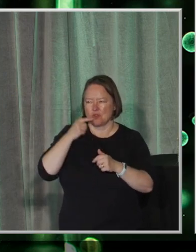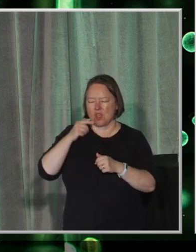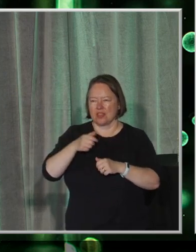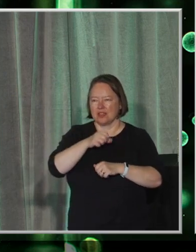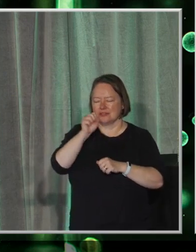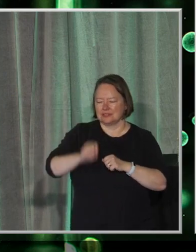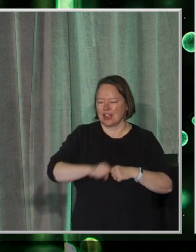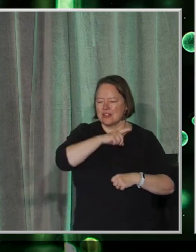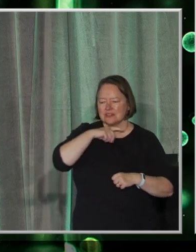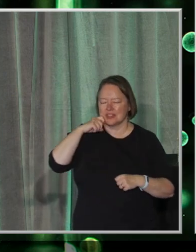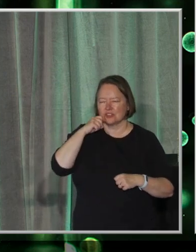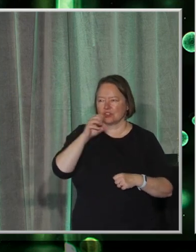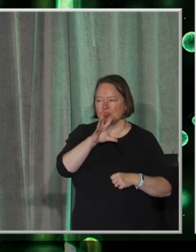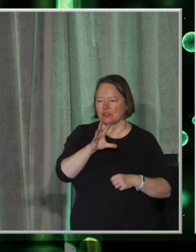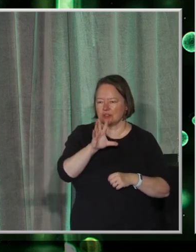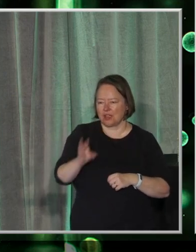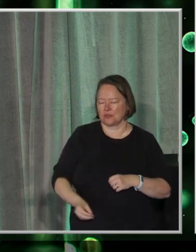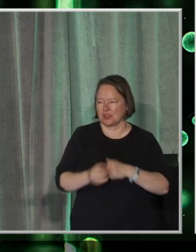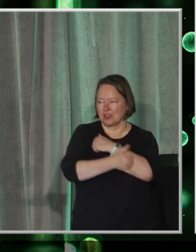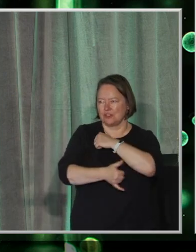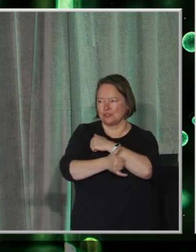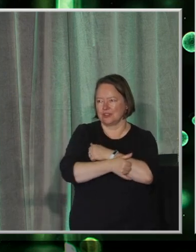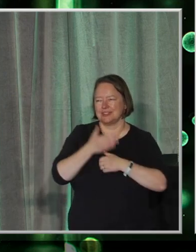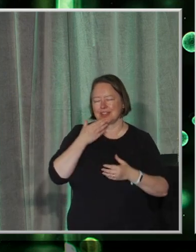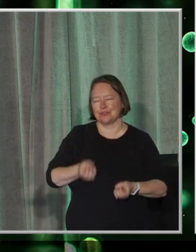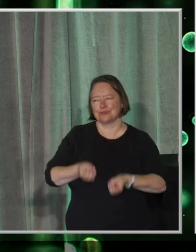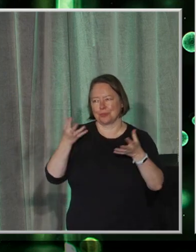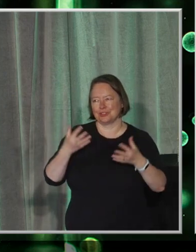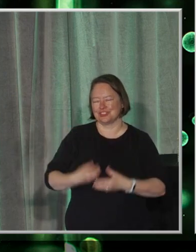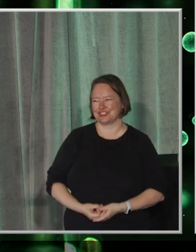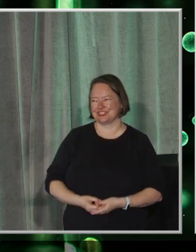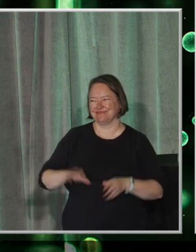that are being affected by this. Thank you very much.